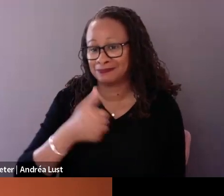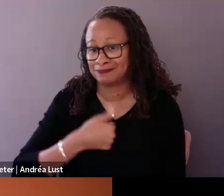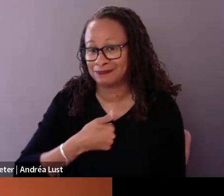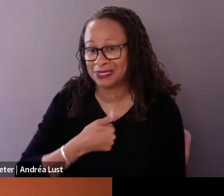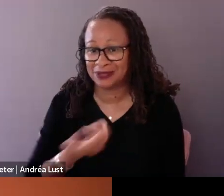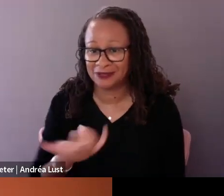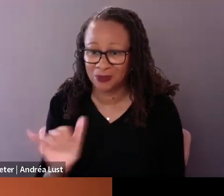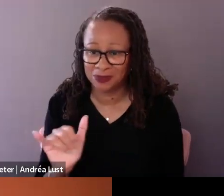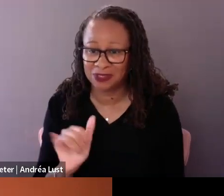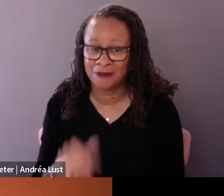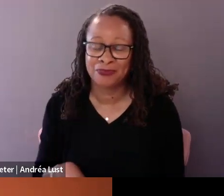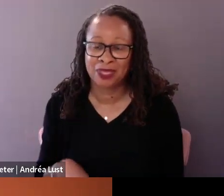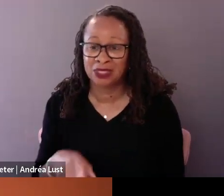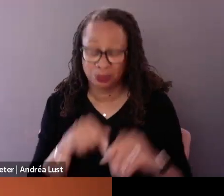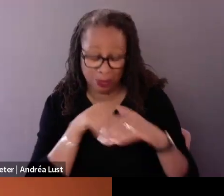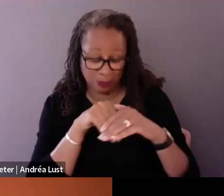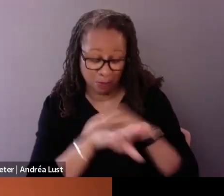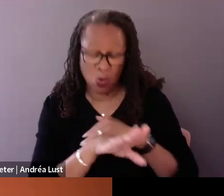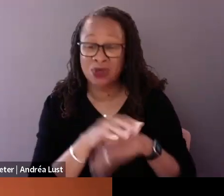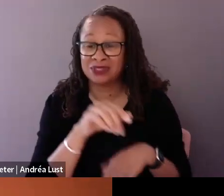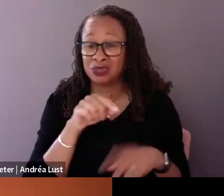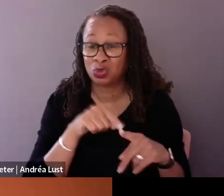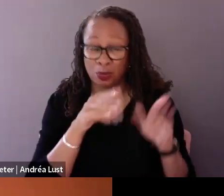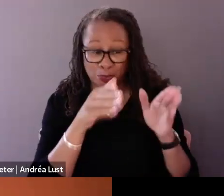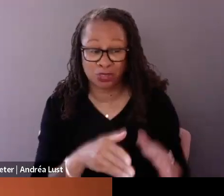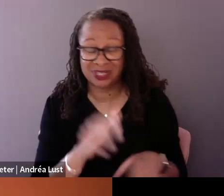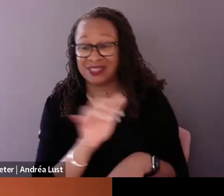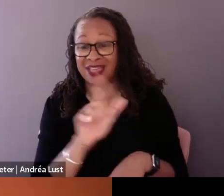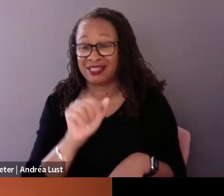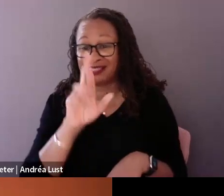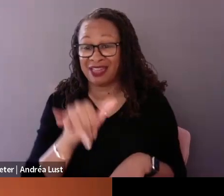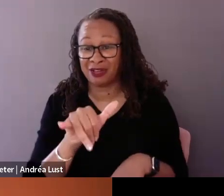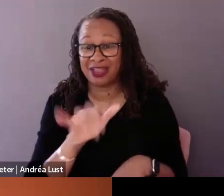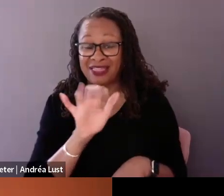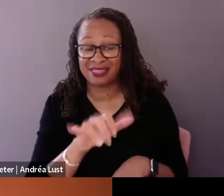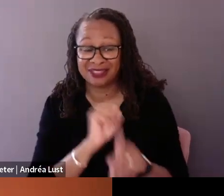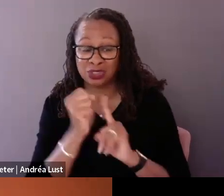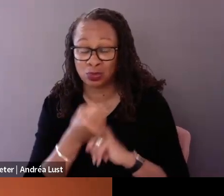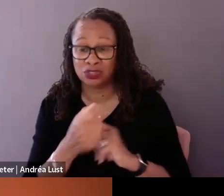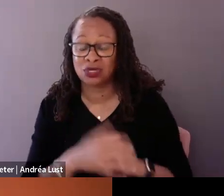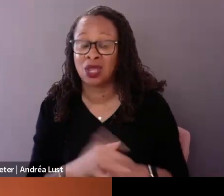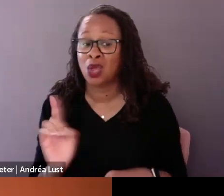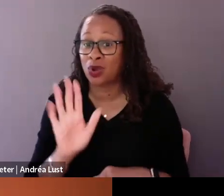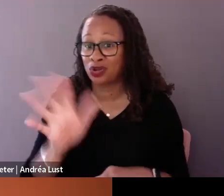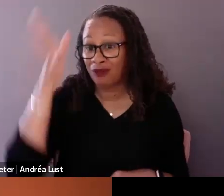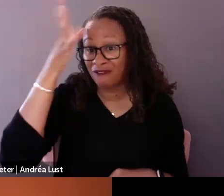know, I think to be born into that situation where your